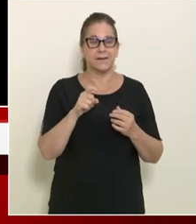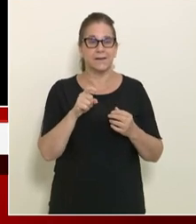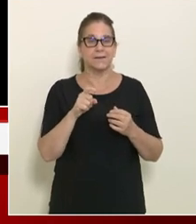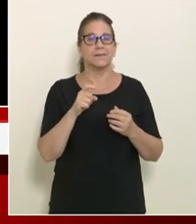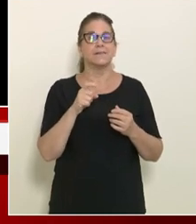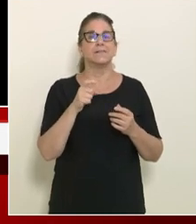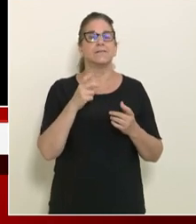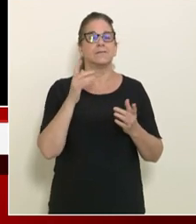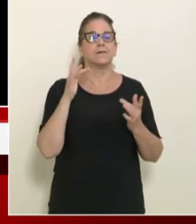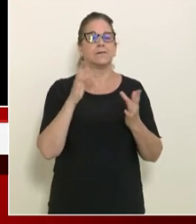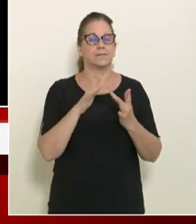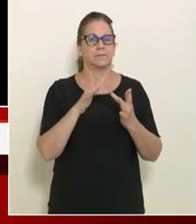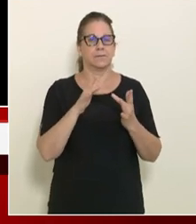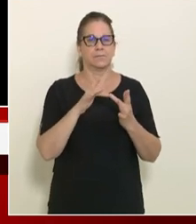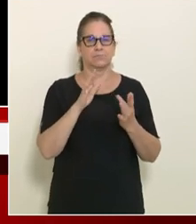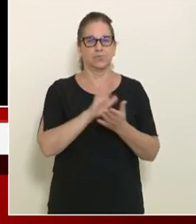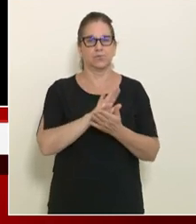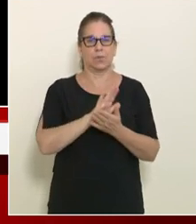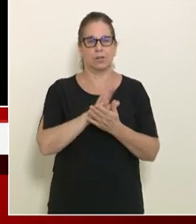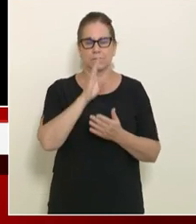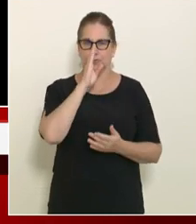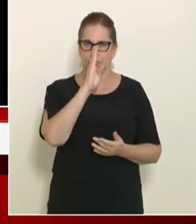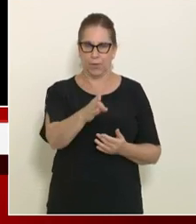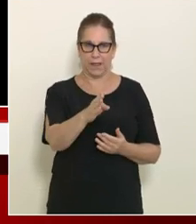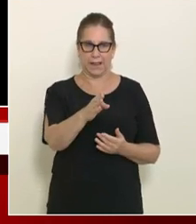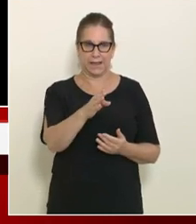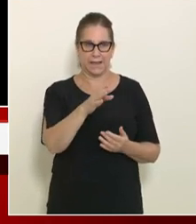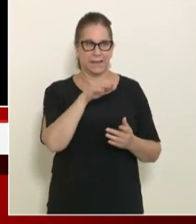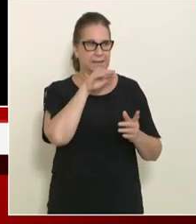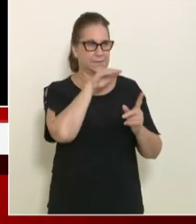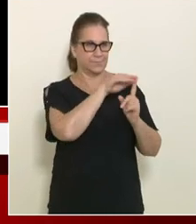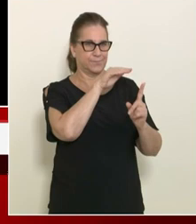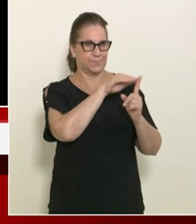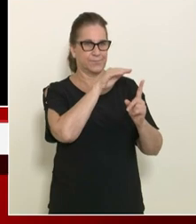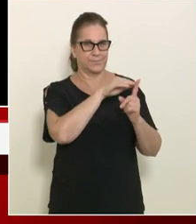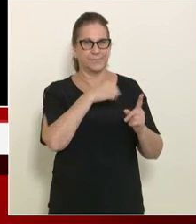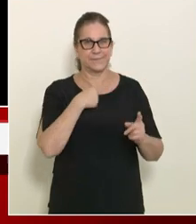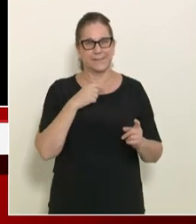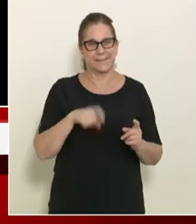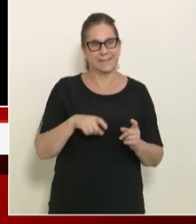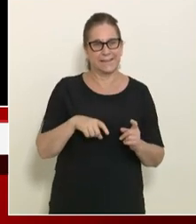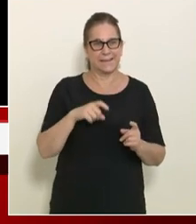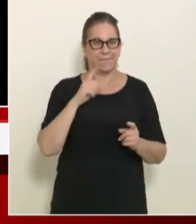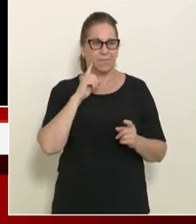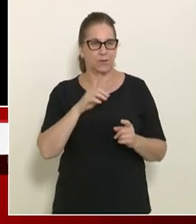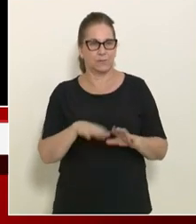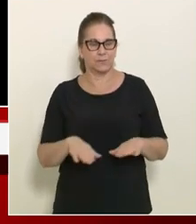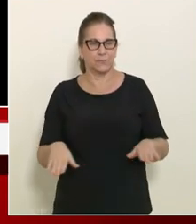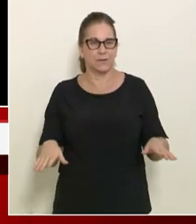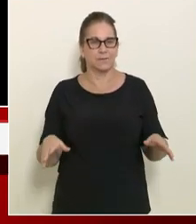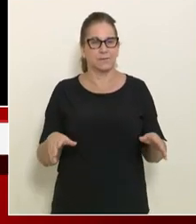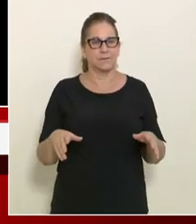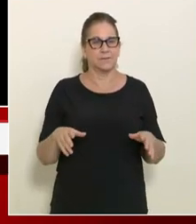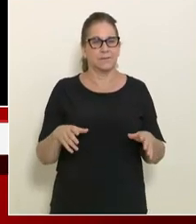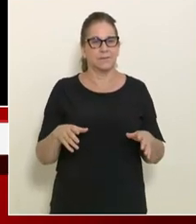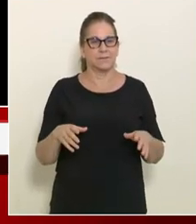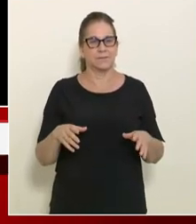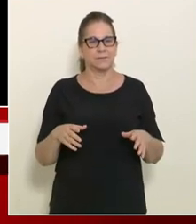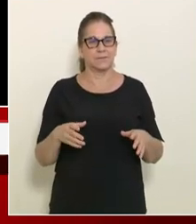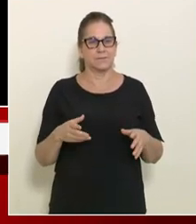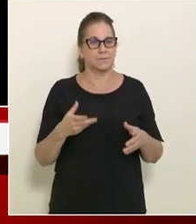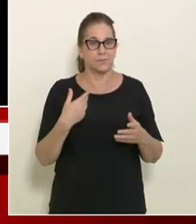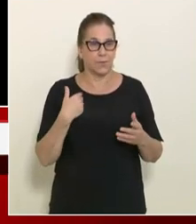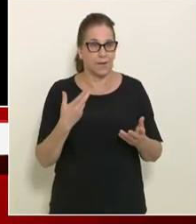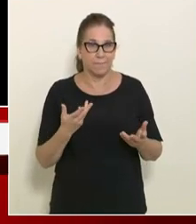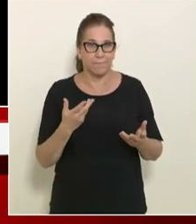to schools directly. Many of our devices are now LTE enabled, so if a student doesn't receive a hotspot, they'll